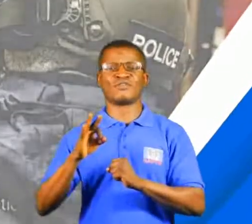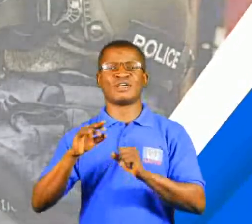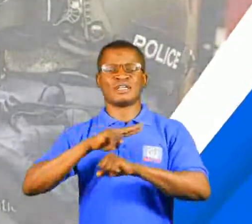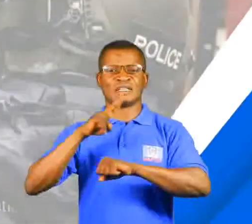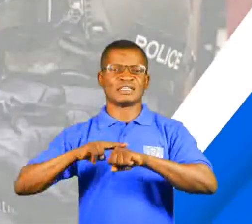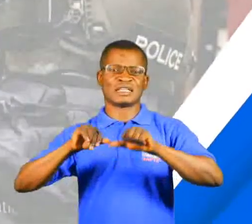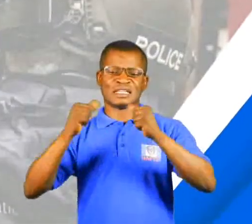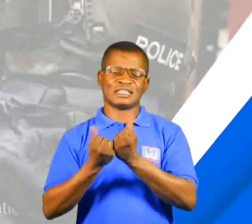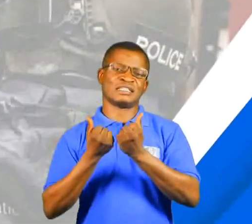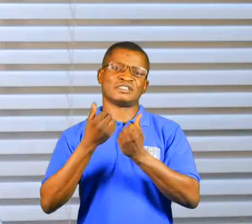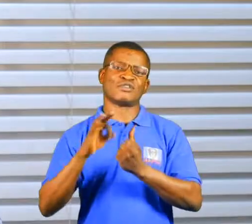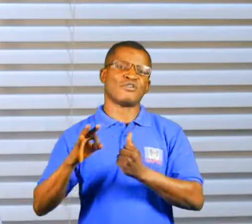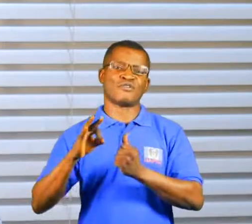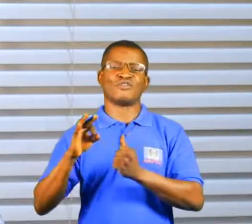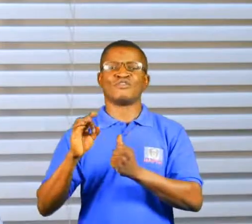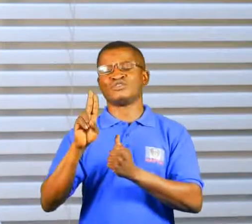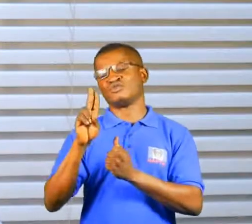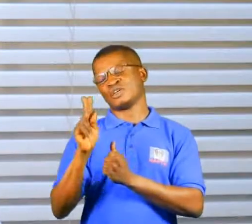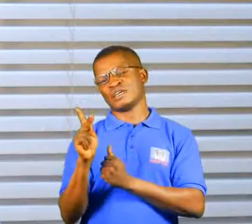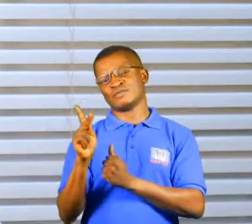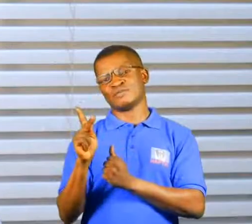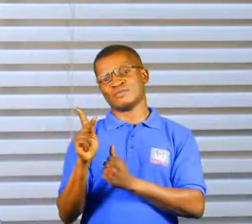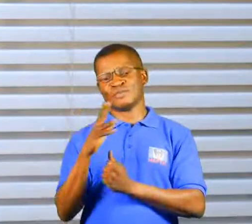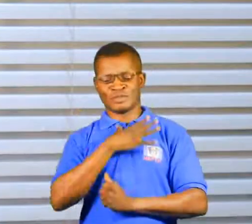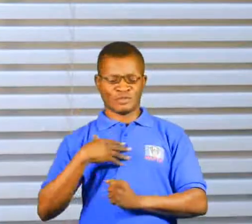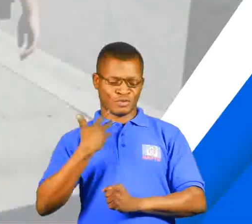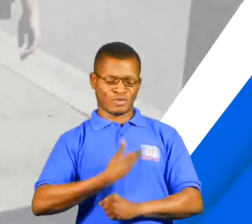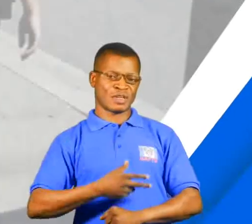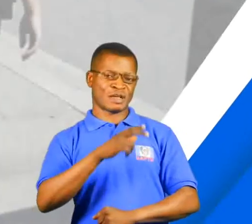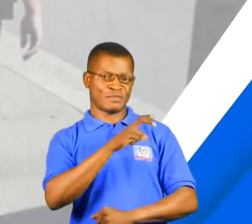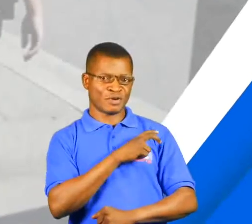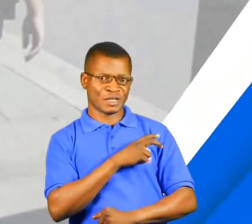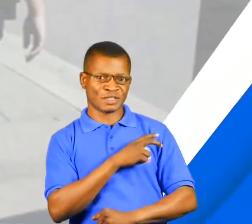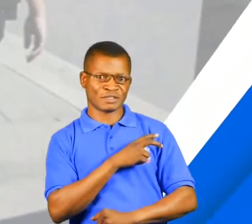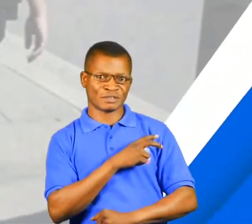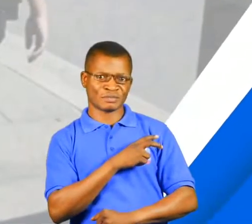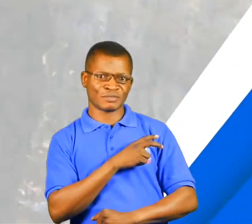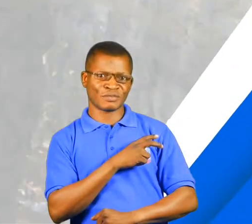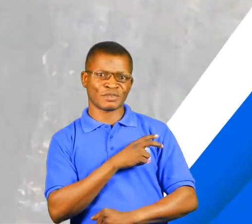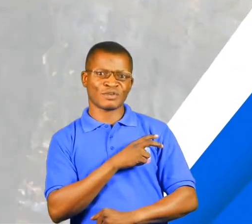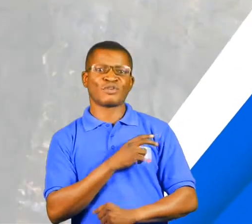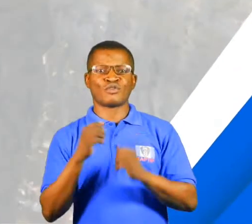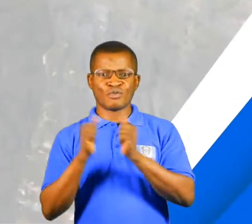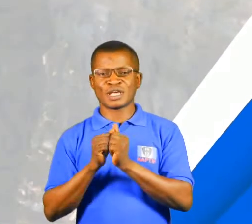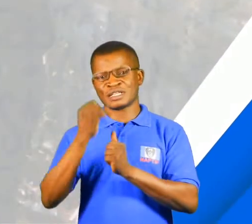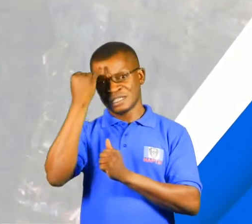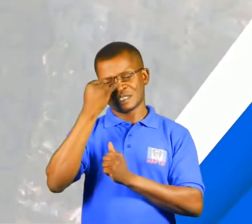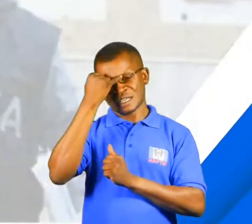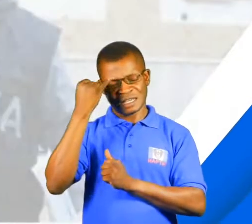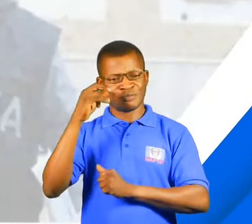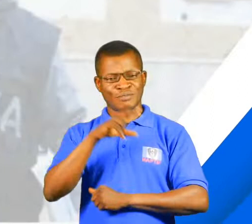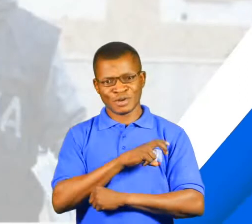of the United Kingdom. We share intelligence with the Switzerland police, with the Spanish National